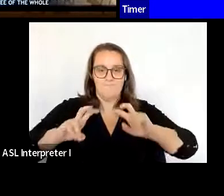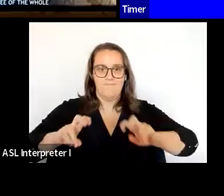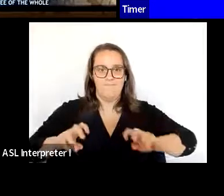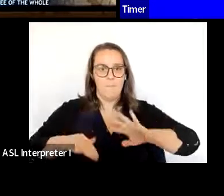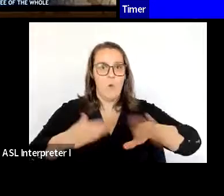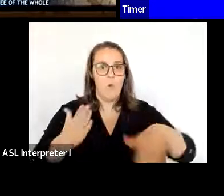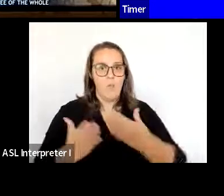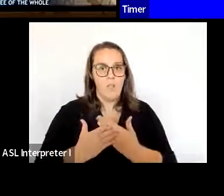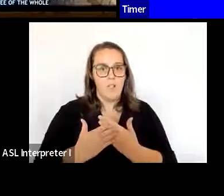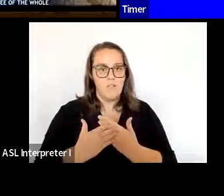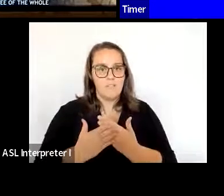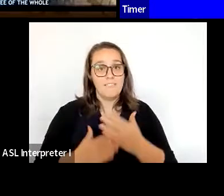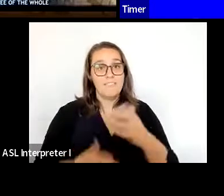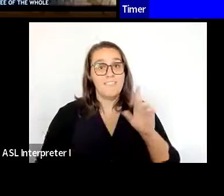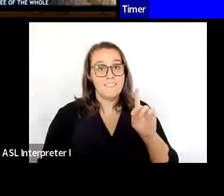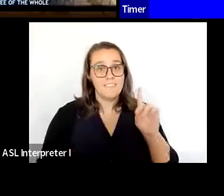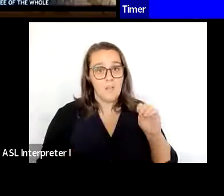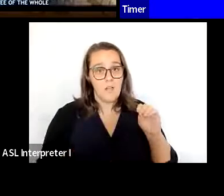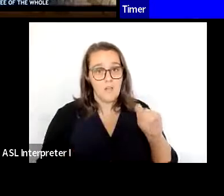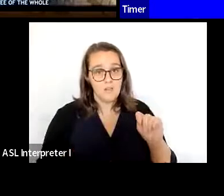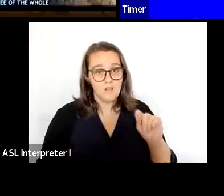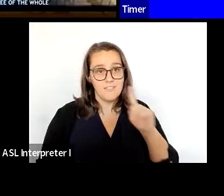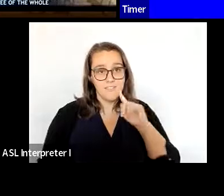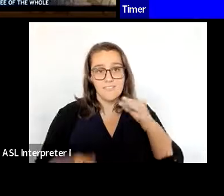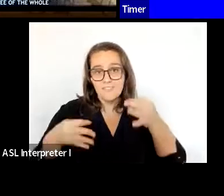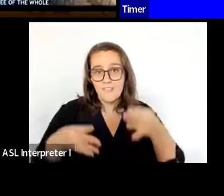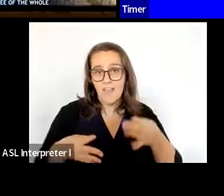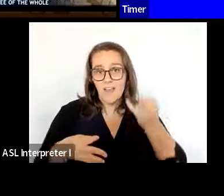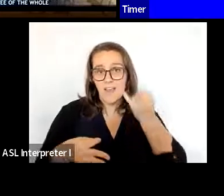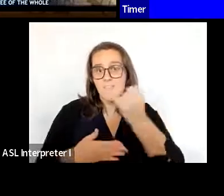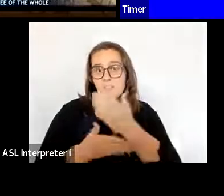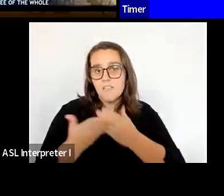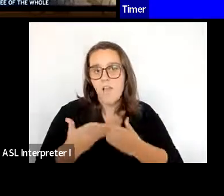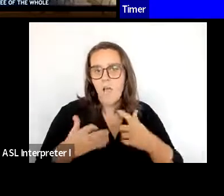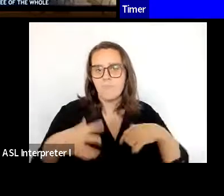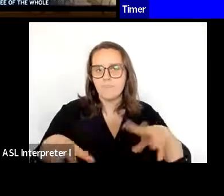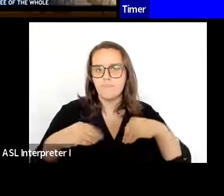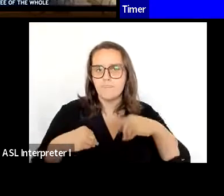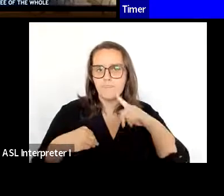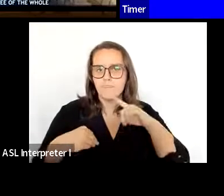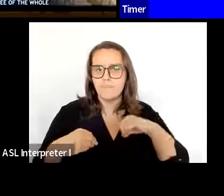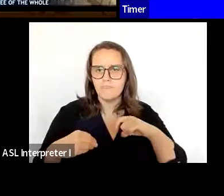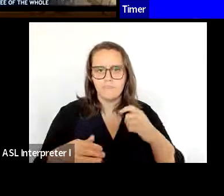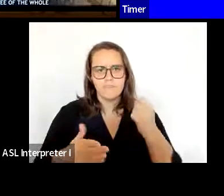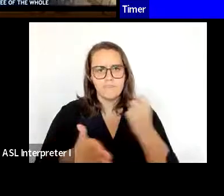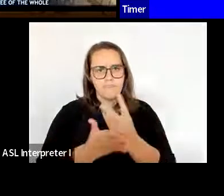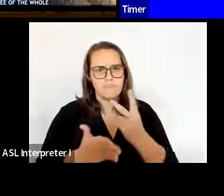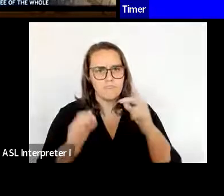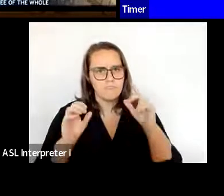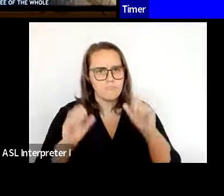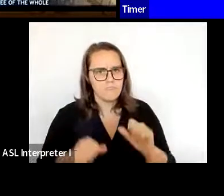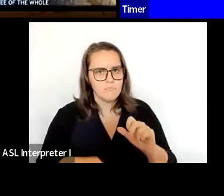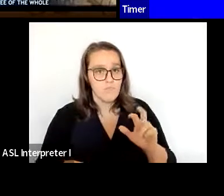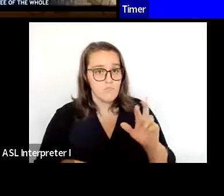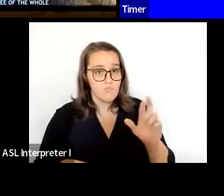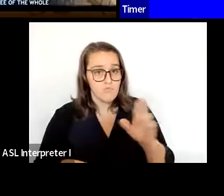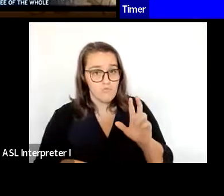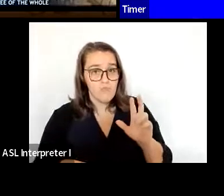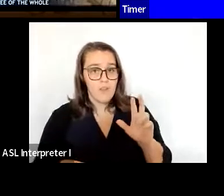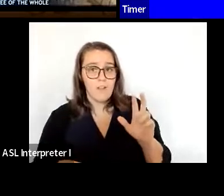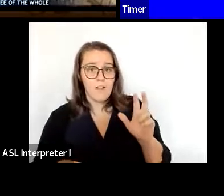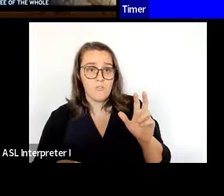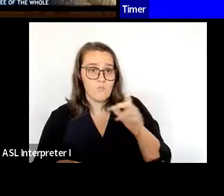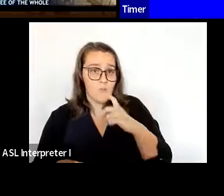will decide whether there are intersections where it's okay to make a right on red. And then you'll be able to make the right on red at